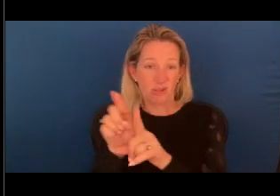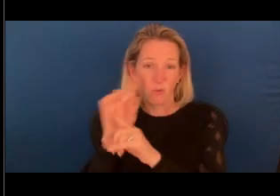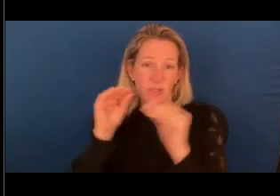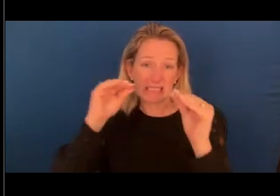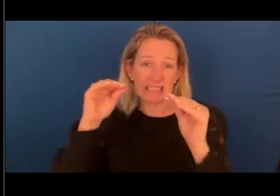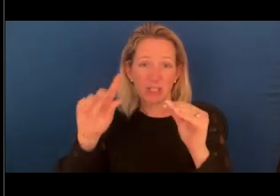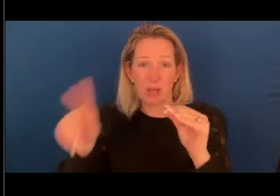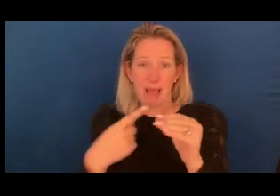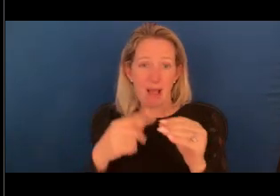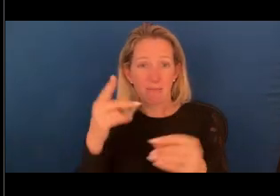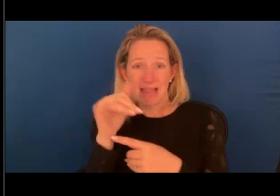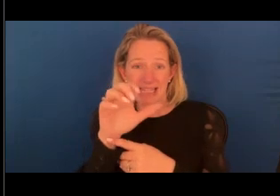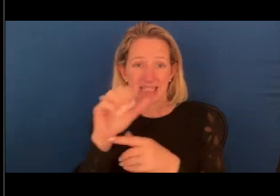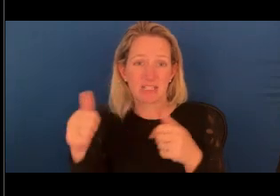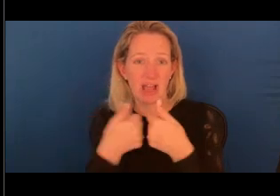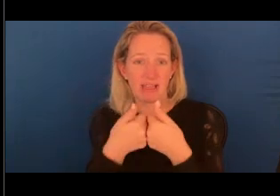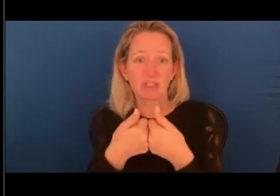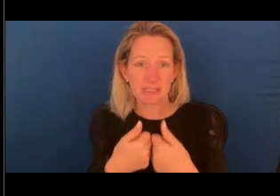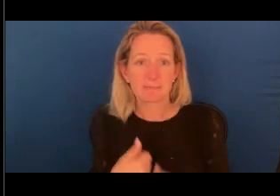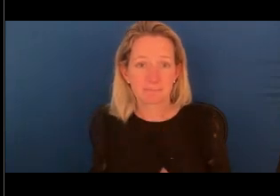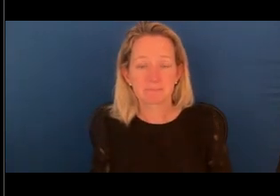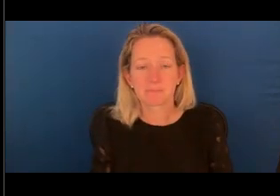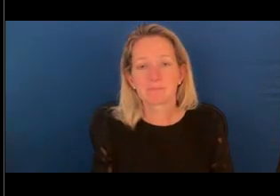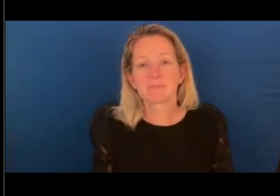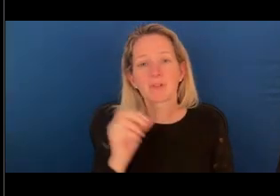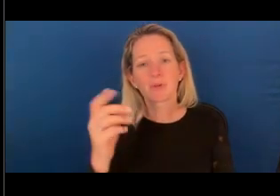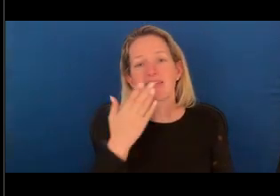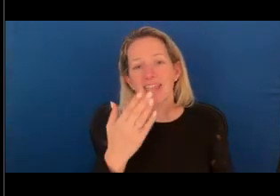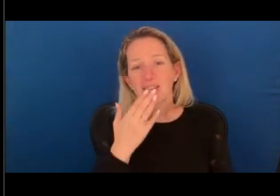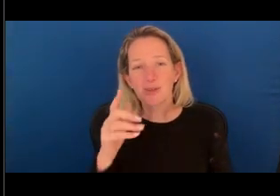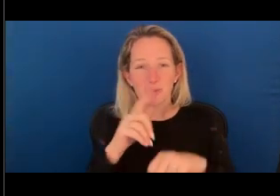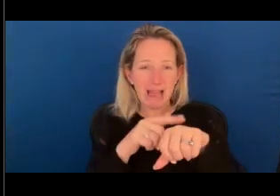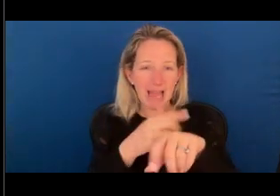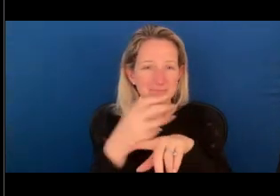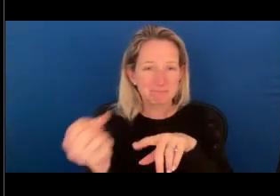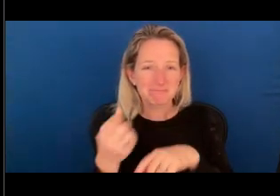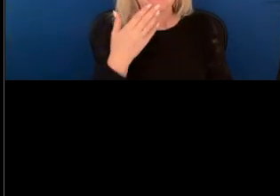Okay, that sounds really cool. And with that, we are at time for questions. Thank you.